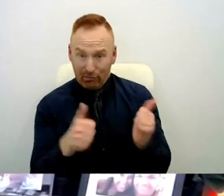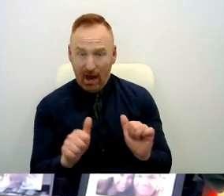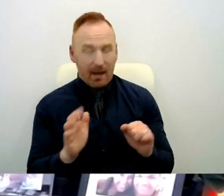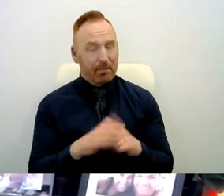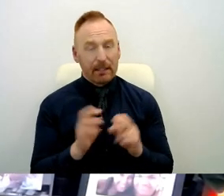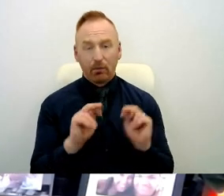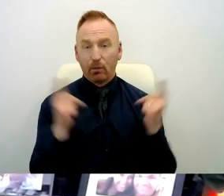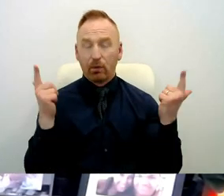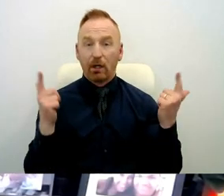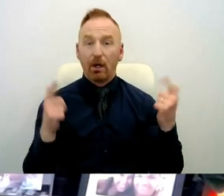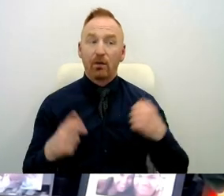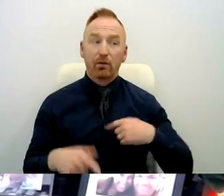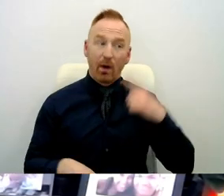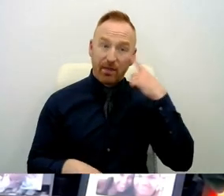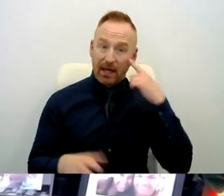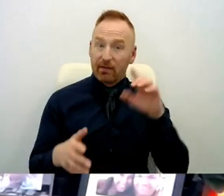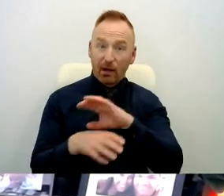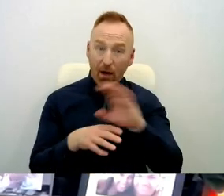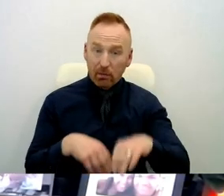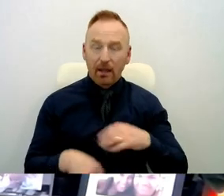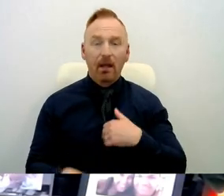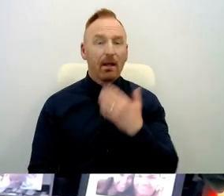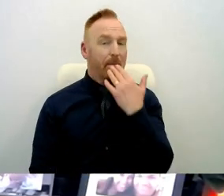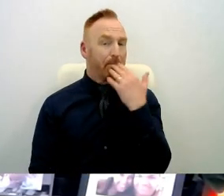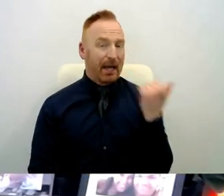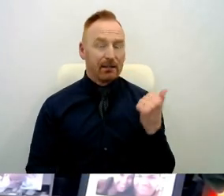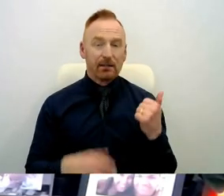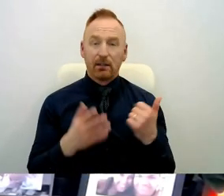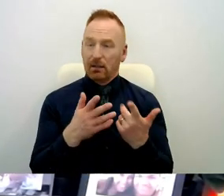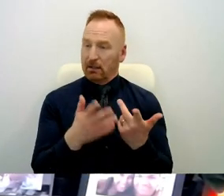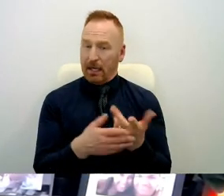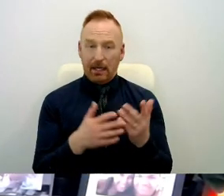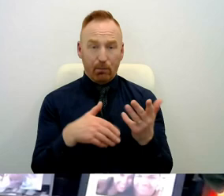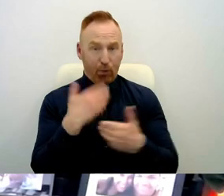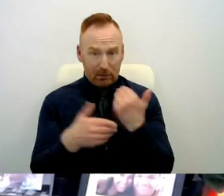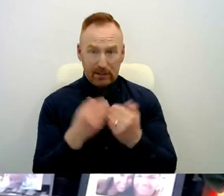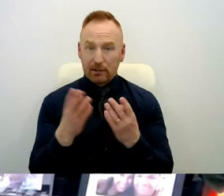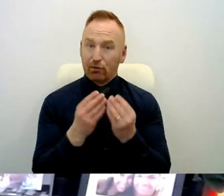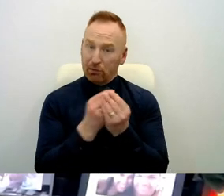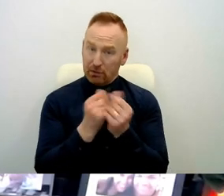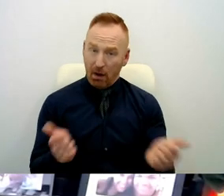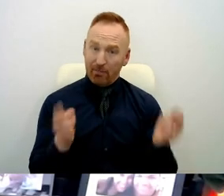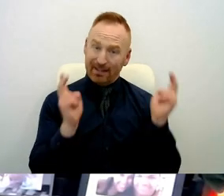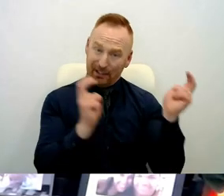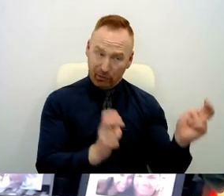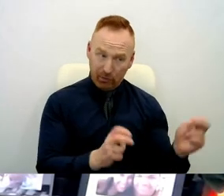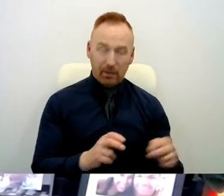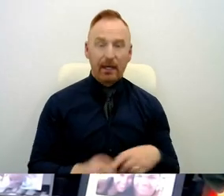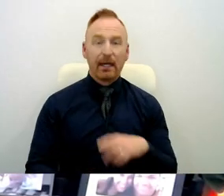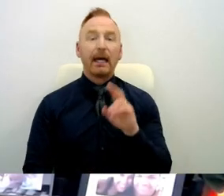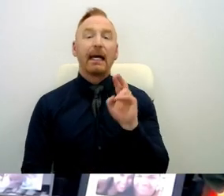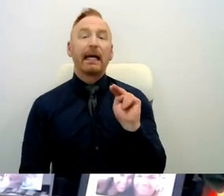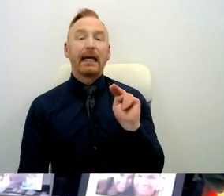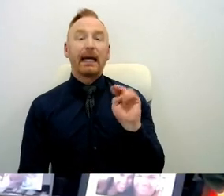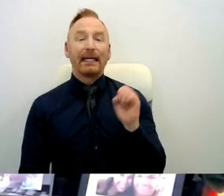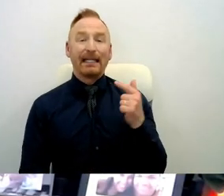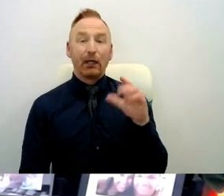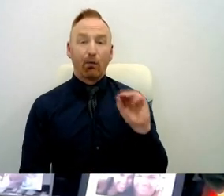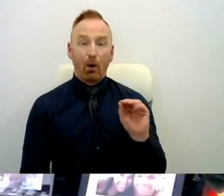ruined. In consequence, we believe that the surest means of obviating this difficulty would be to bring here Negro